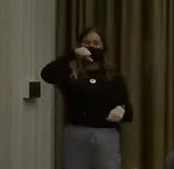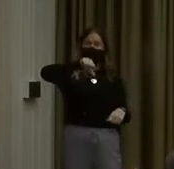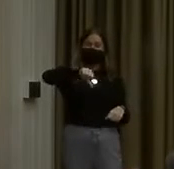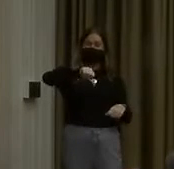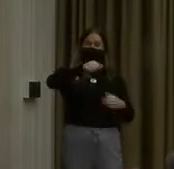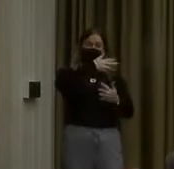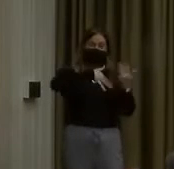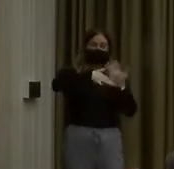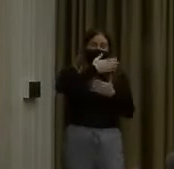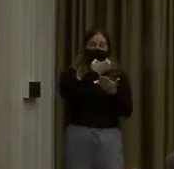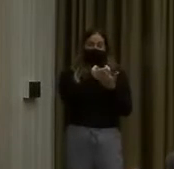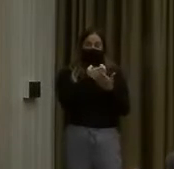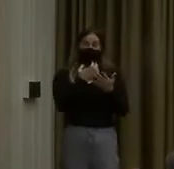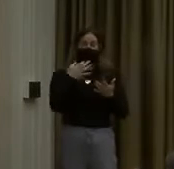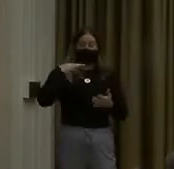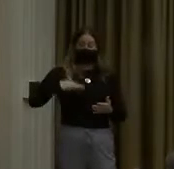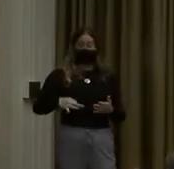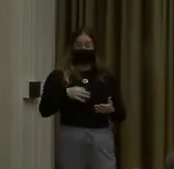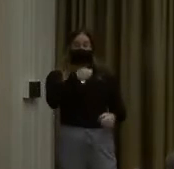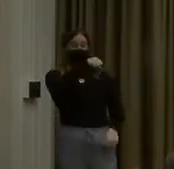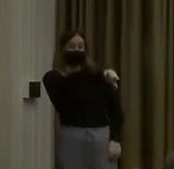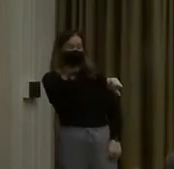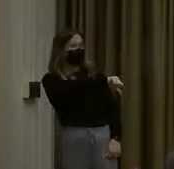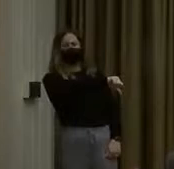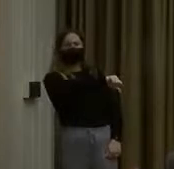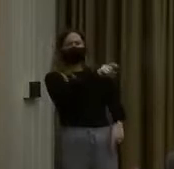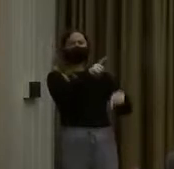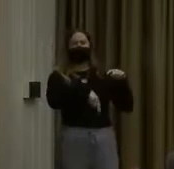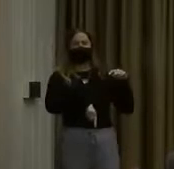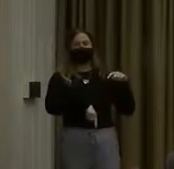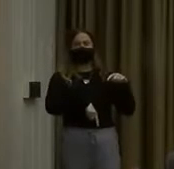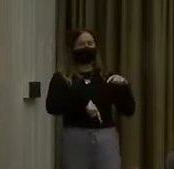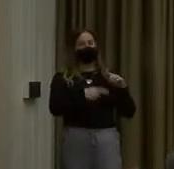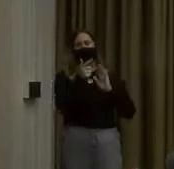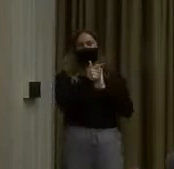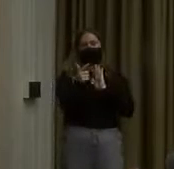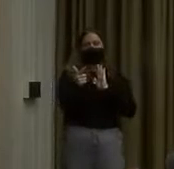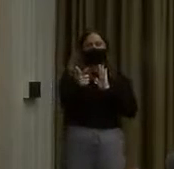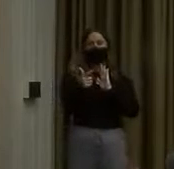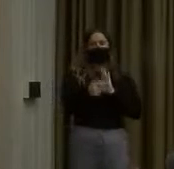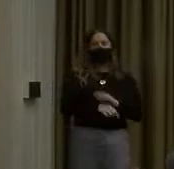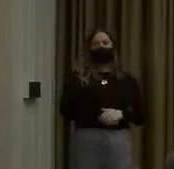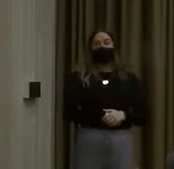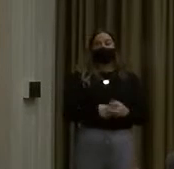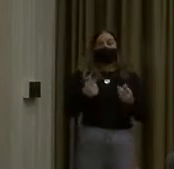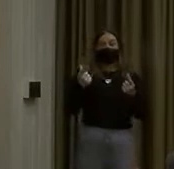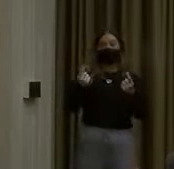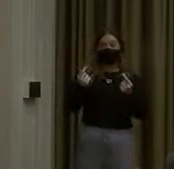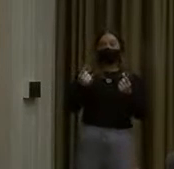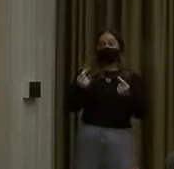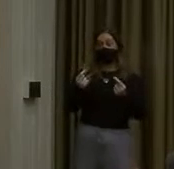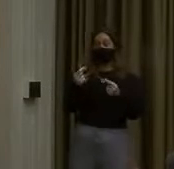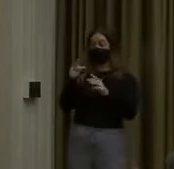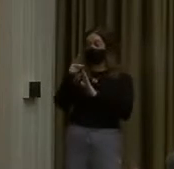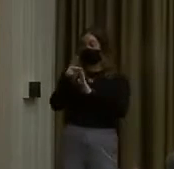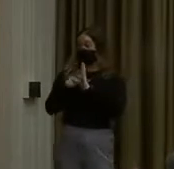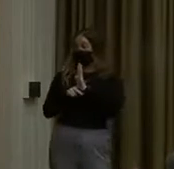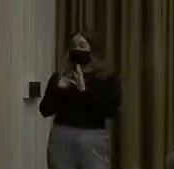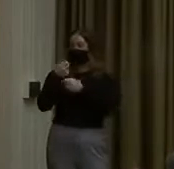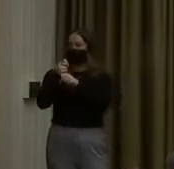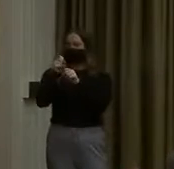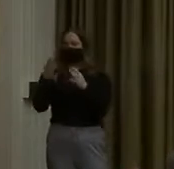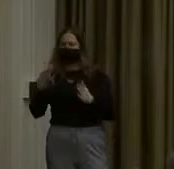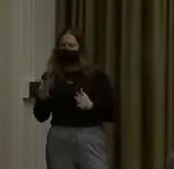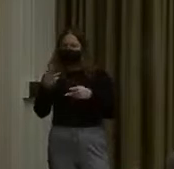economic benefits to one group of individuals over another. That's illegal. So what do? They wise up and they say, well, let's craft